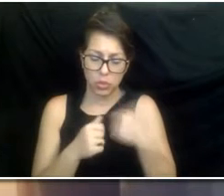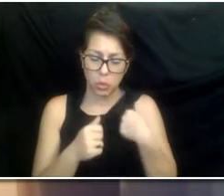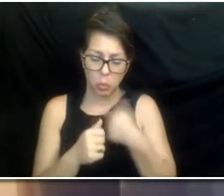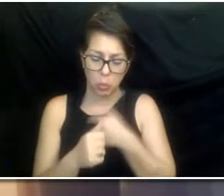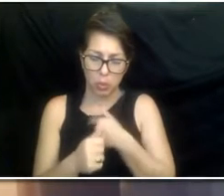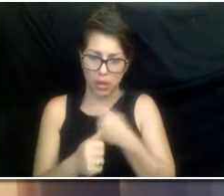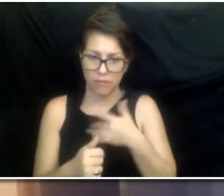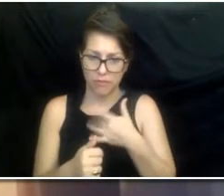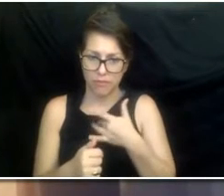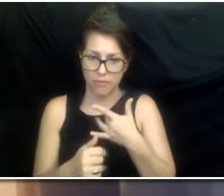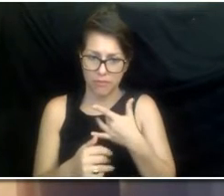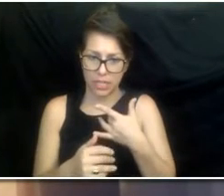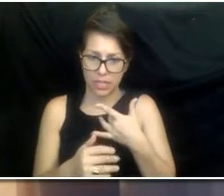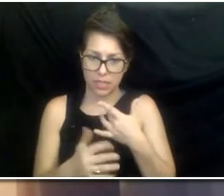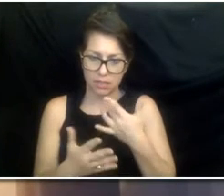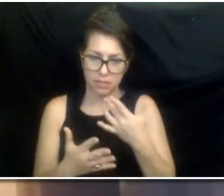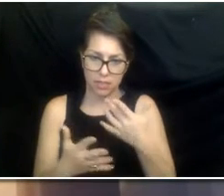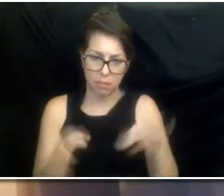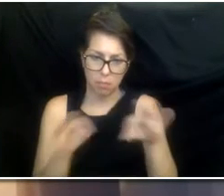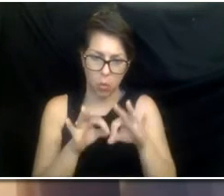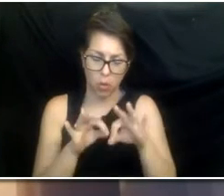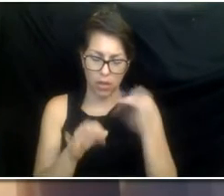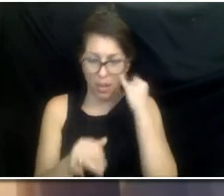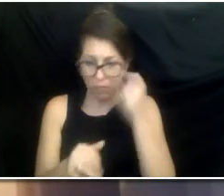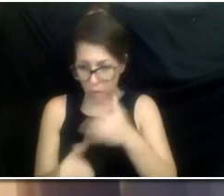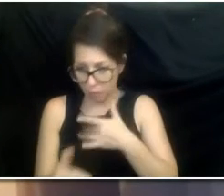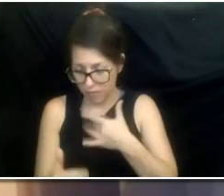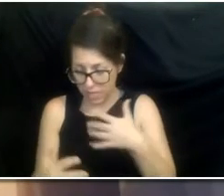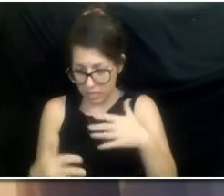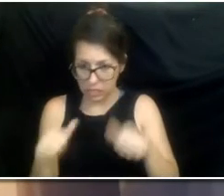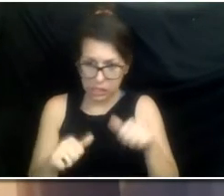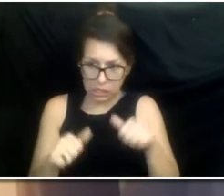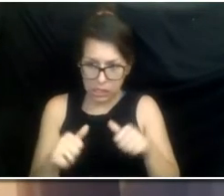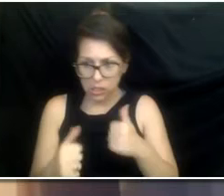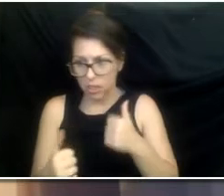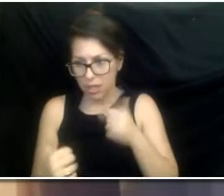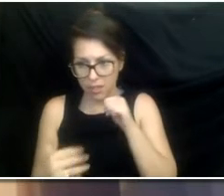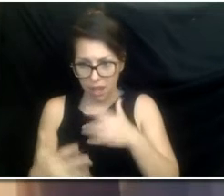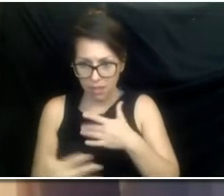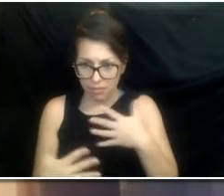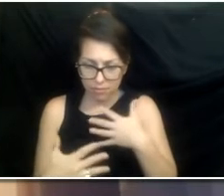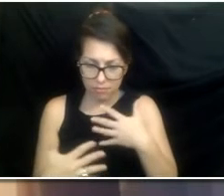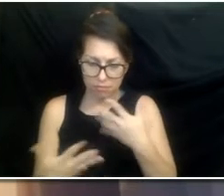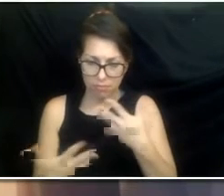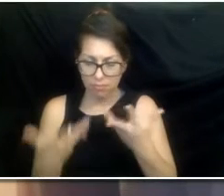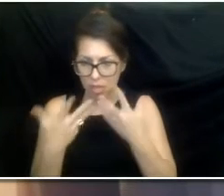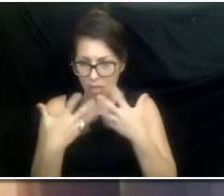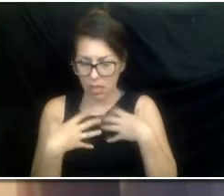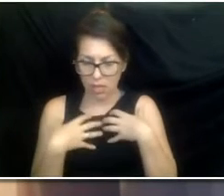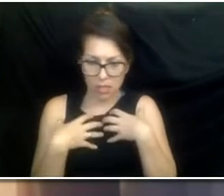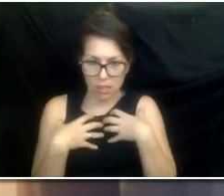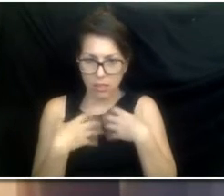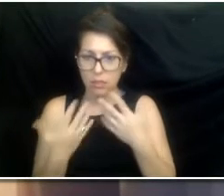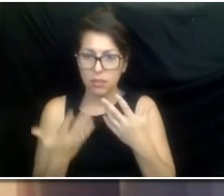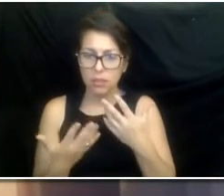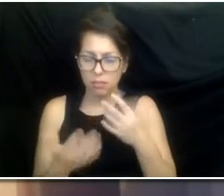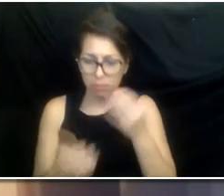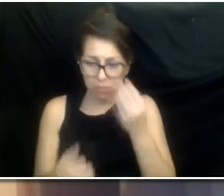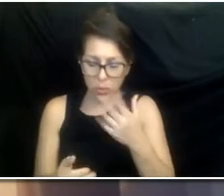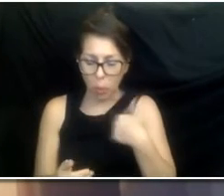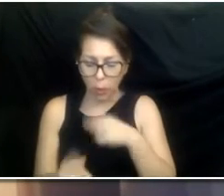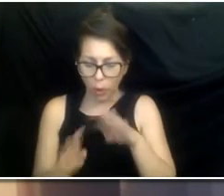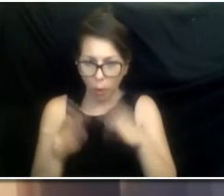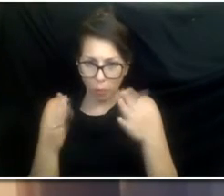staff and many many of our Community Partners are still reaching out and supporting victims of crime each and every day offering our